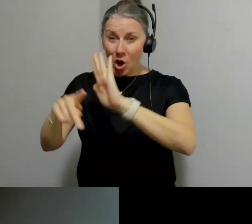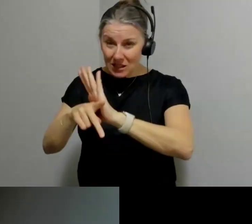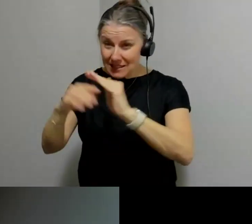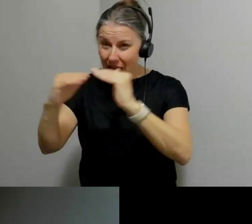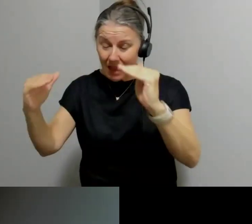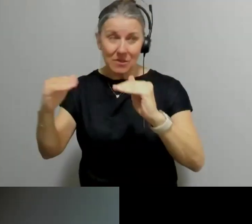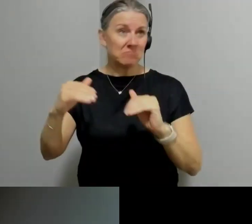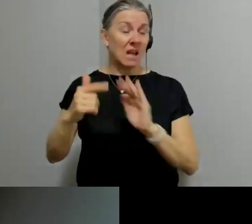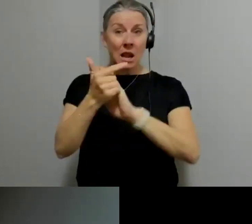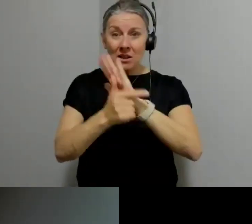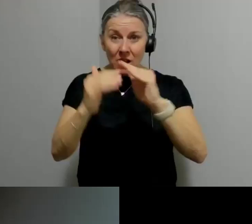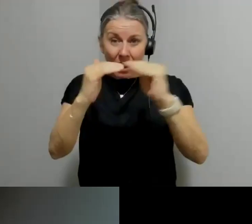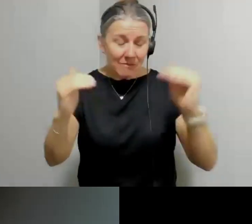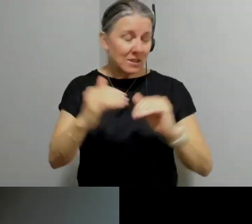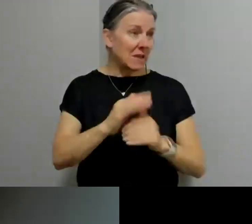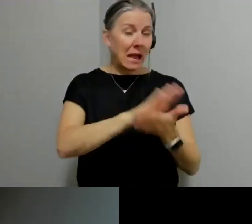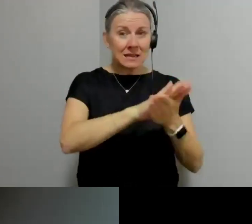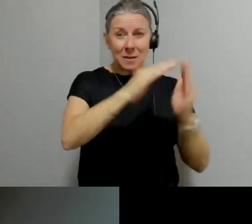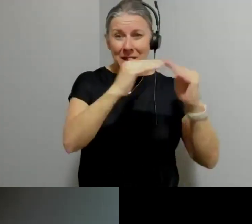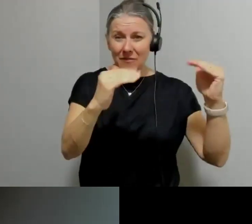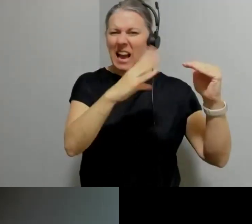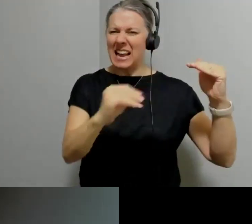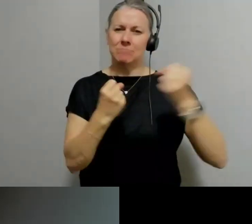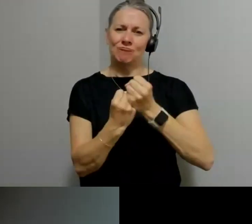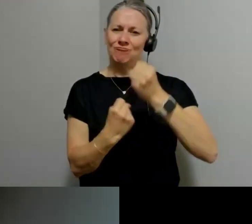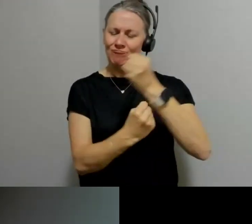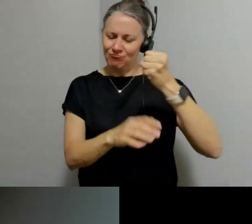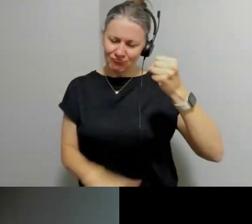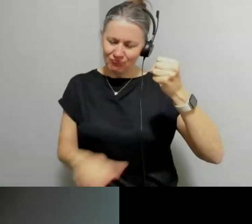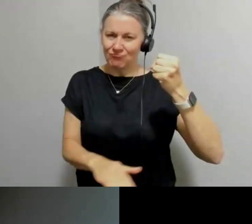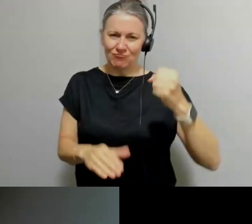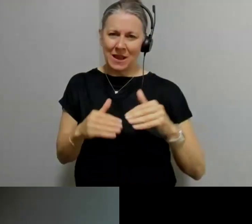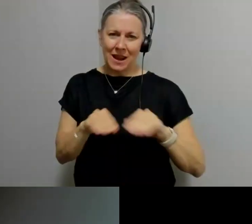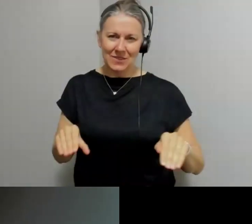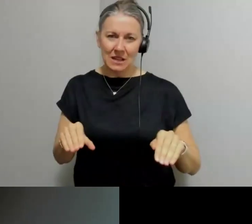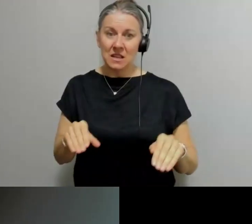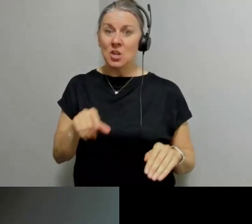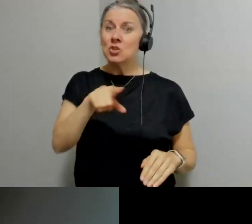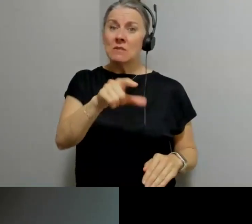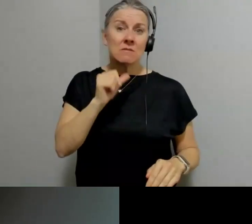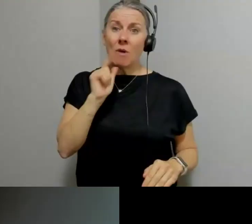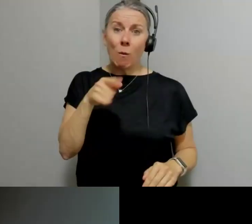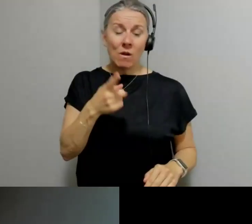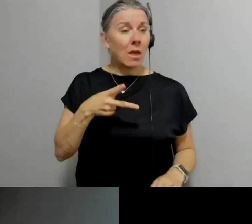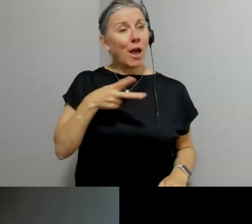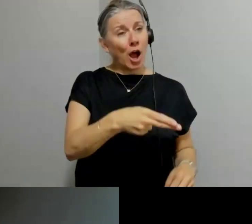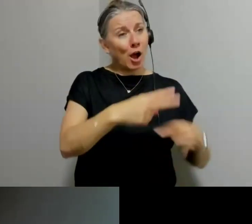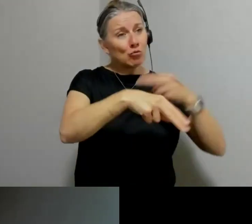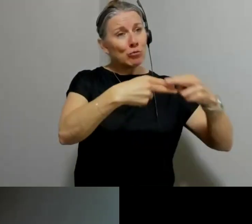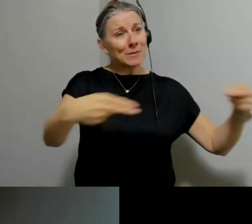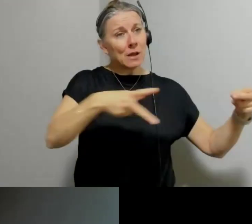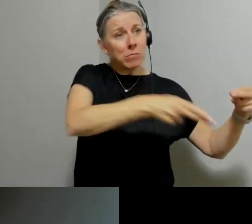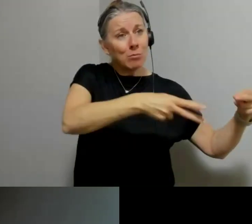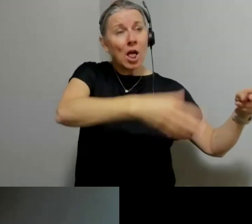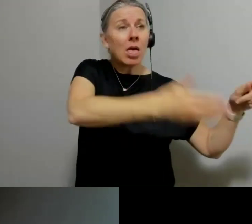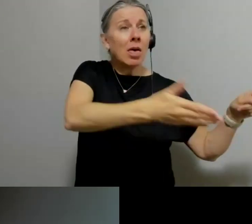legislative level, and a grassroots level. She doesn't just cut ribbons and shake hands. She gets in with the dirt and she leads with her